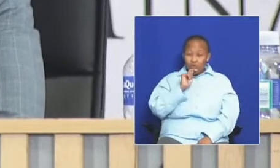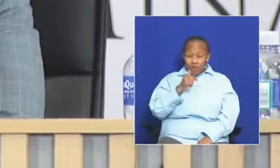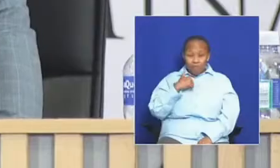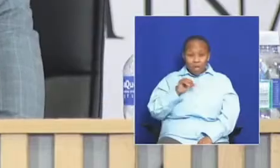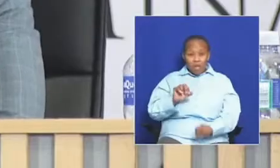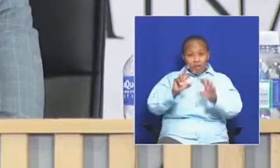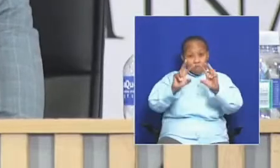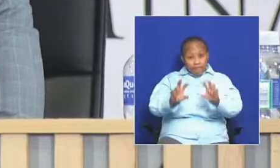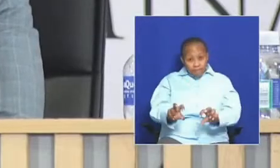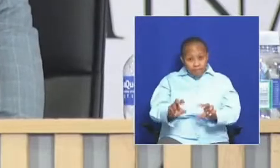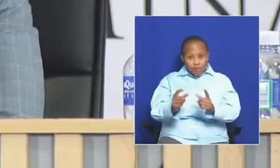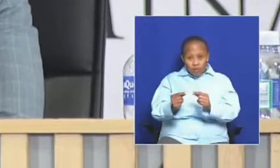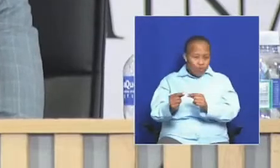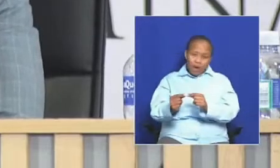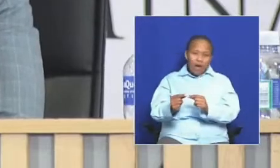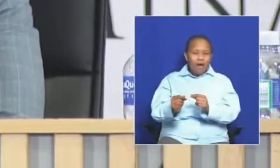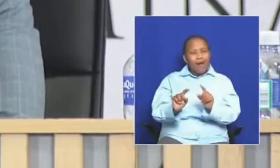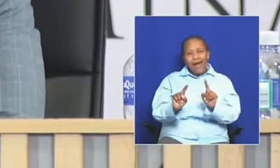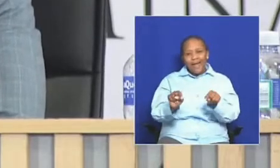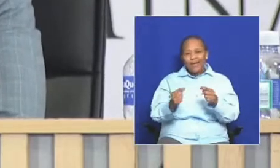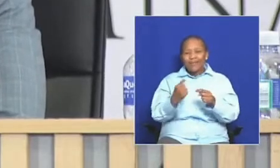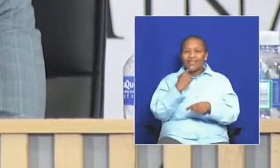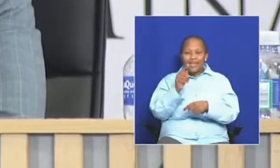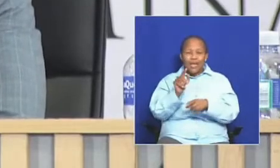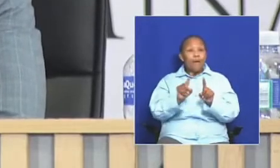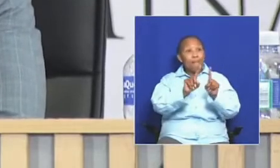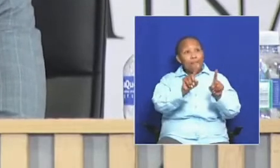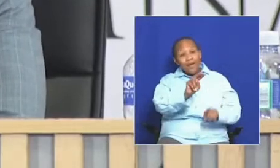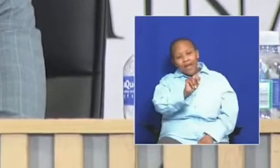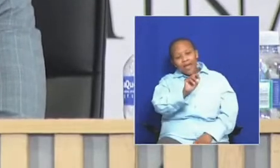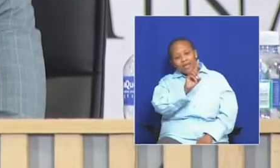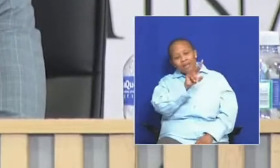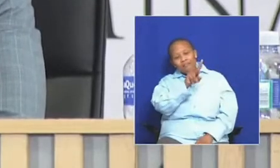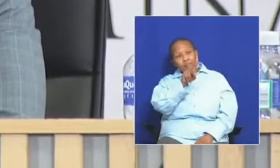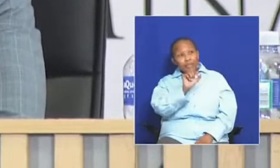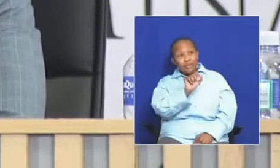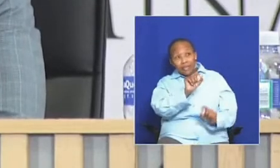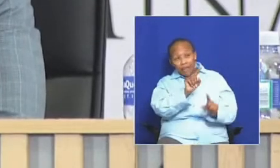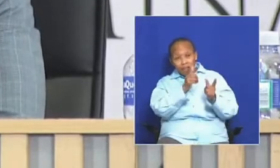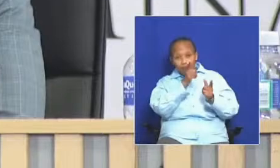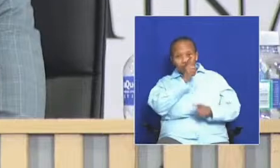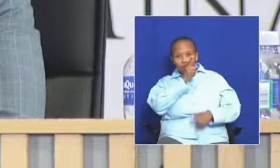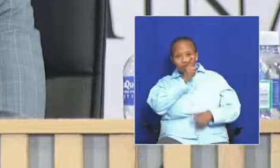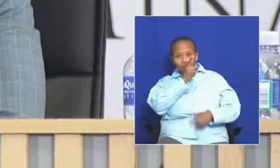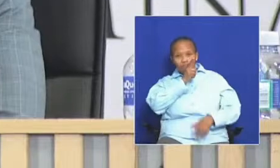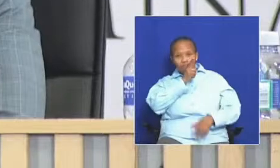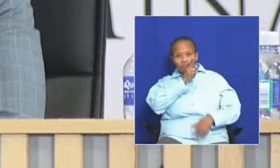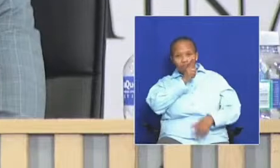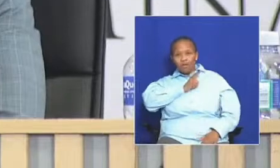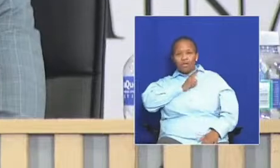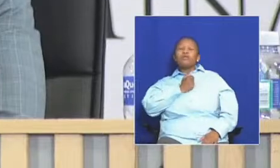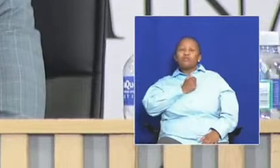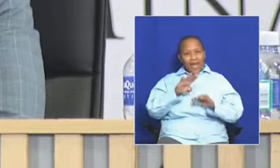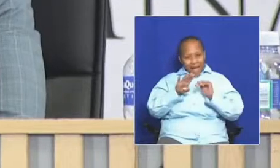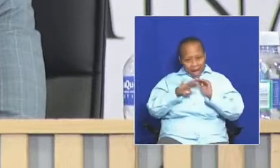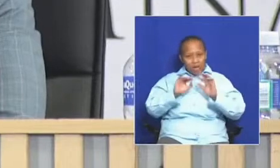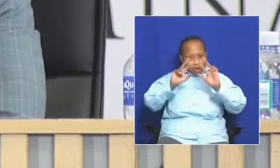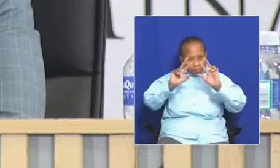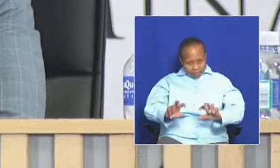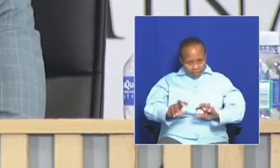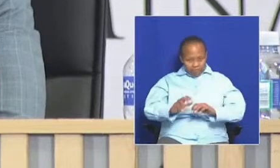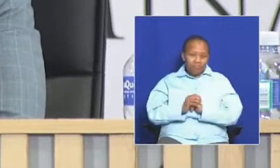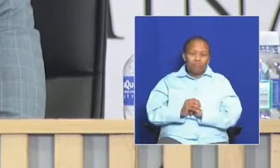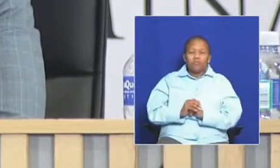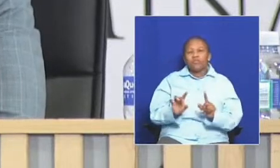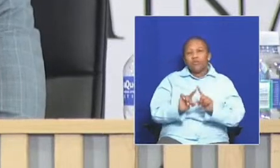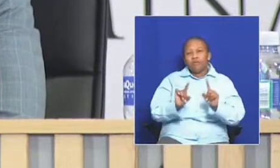from the then NDPP himself. So, my question is, if there